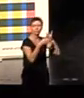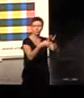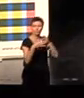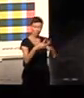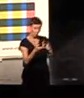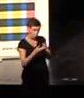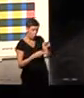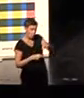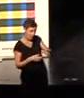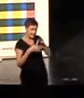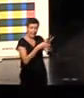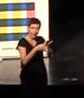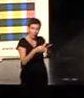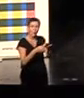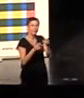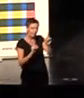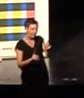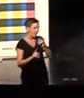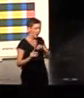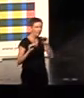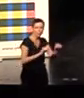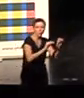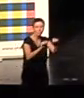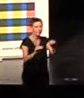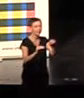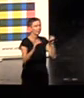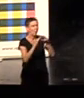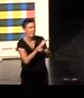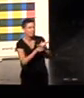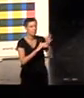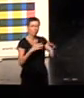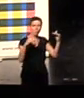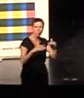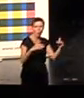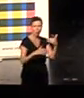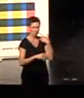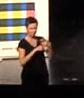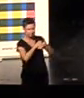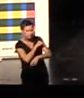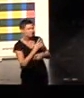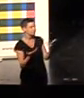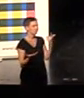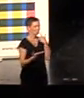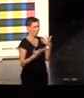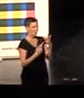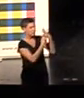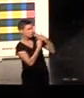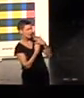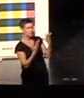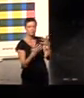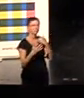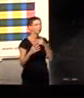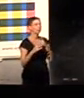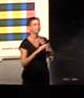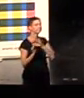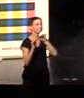people a migrating from poverty waar adressen moving towards a better life and they arrive